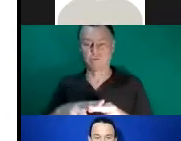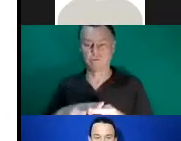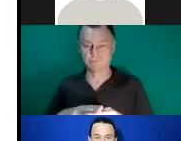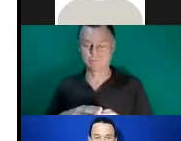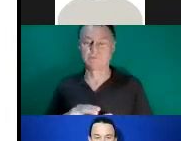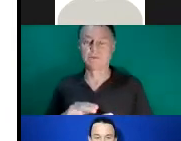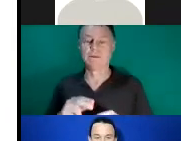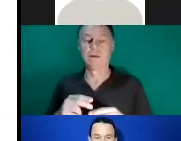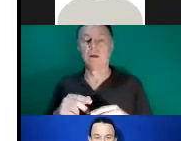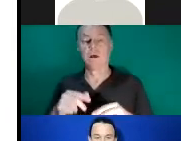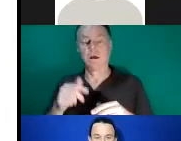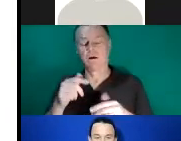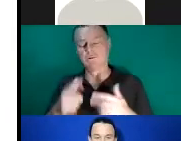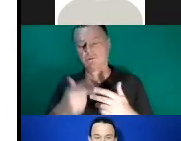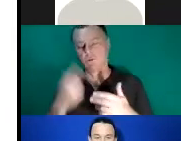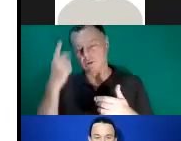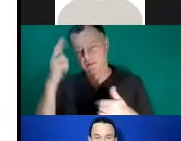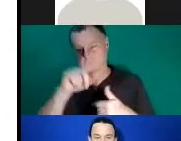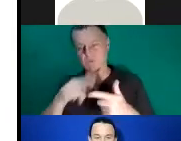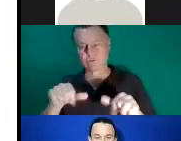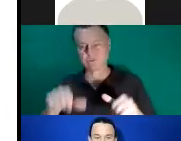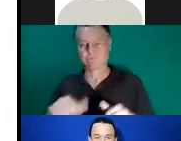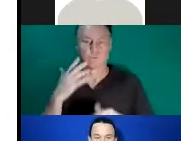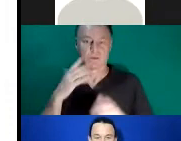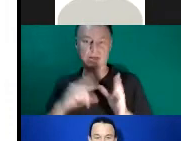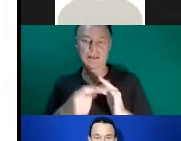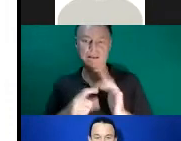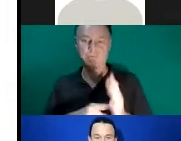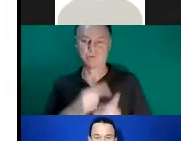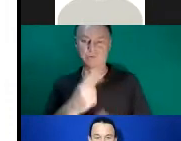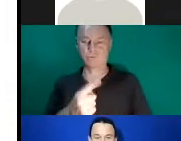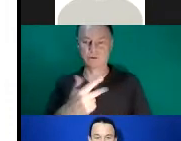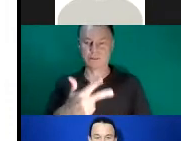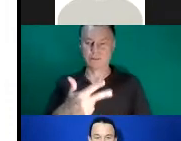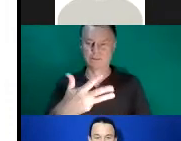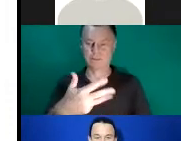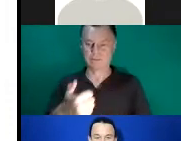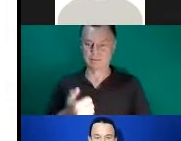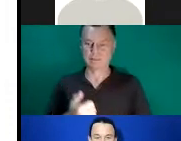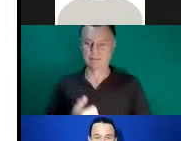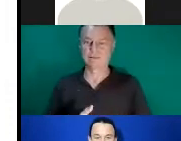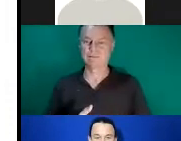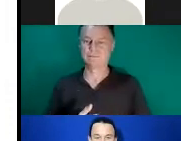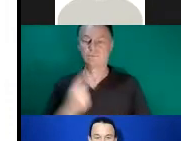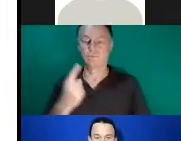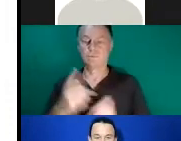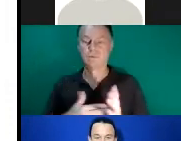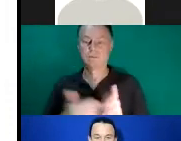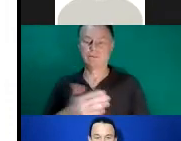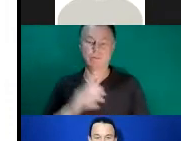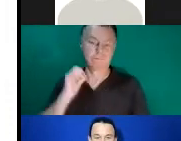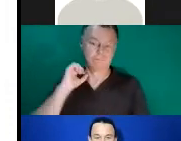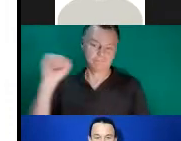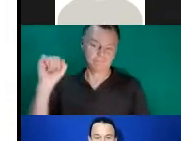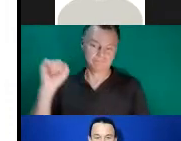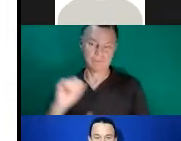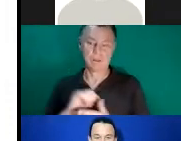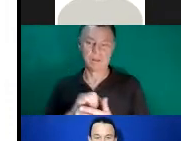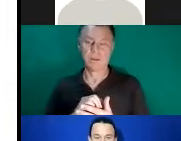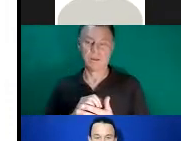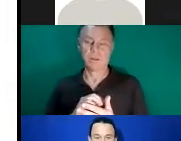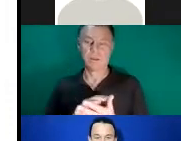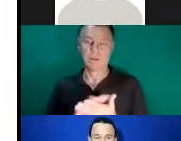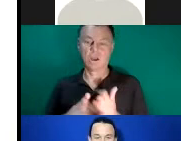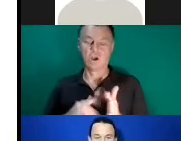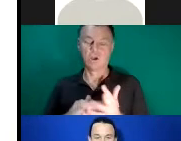can be confirmed. In April 1896, 1 month prior to his execution, Holmes released a